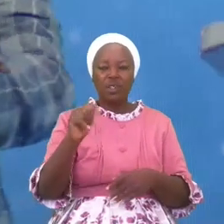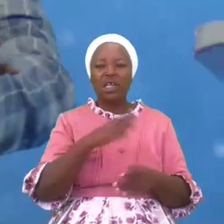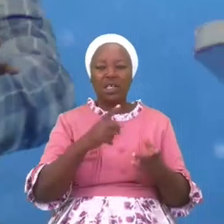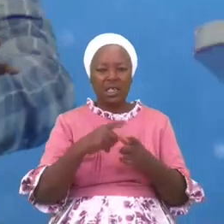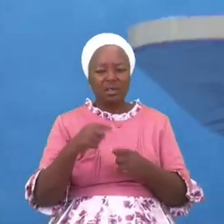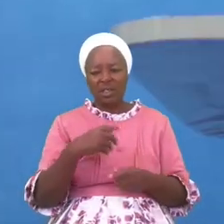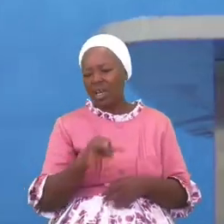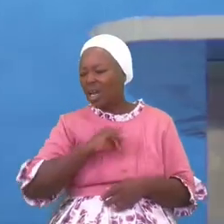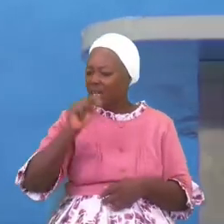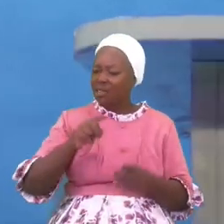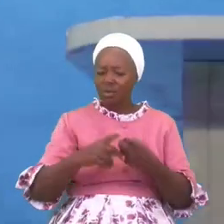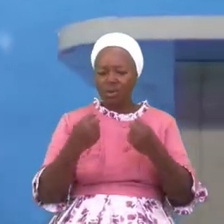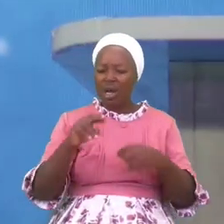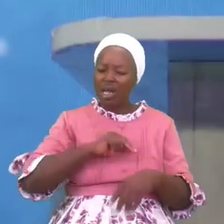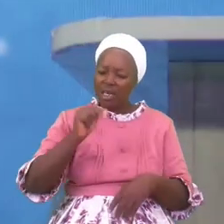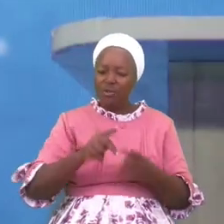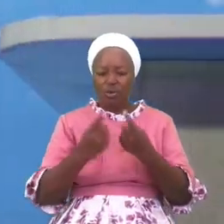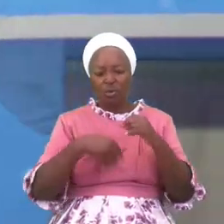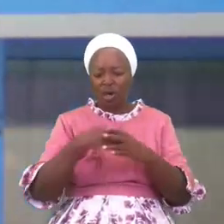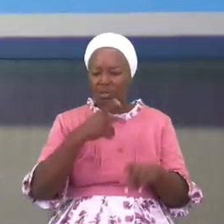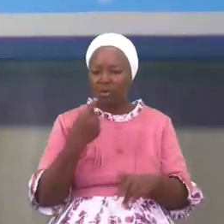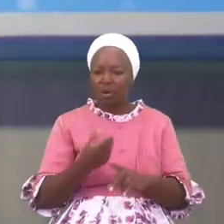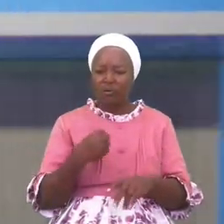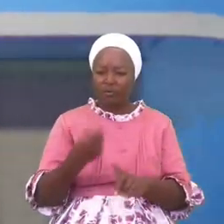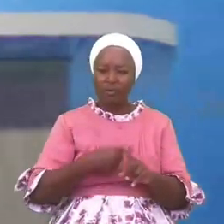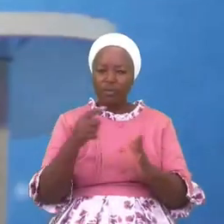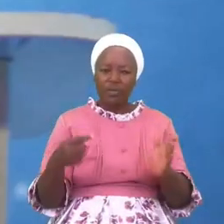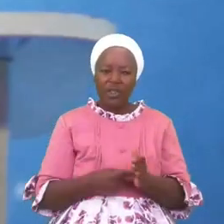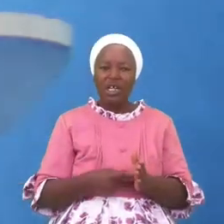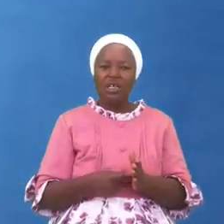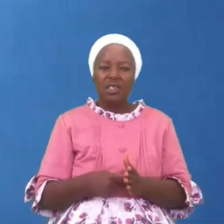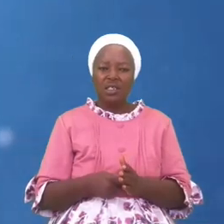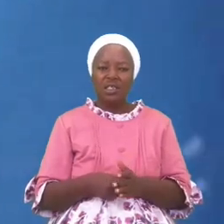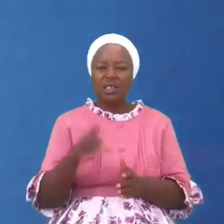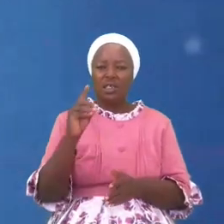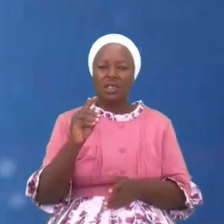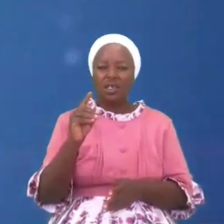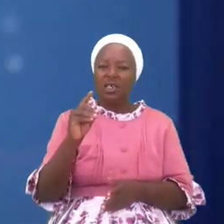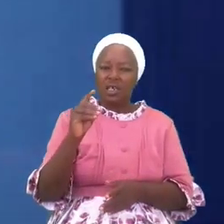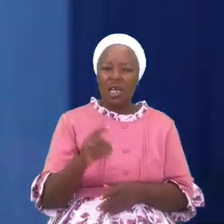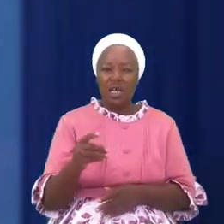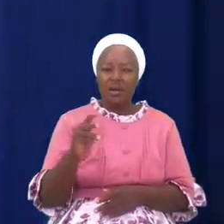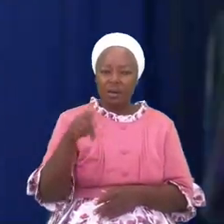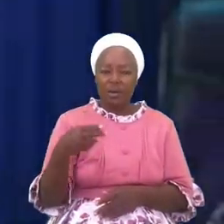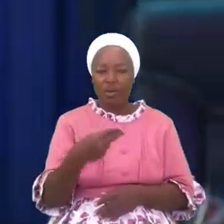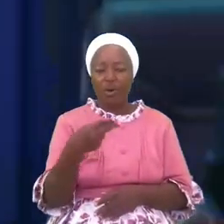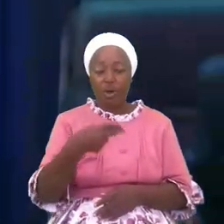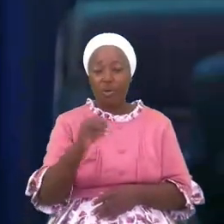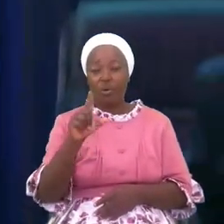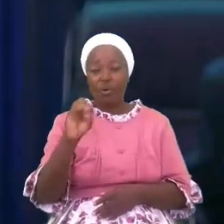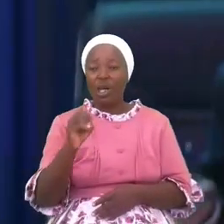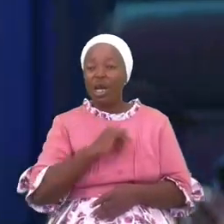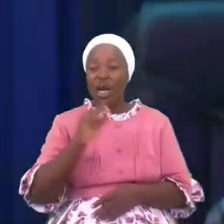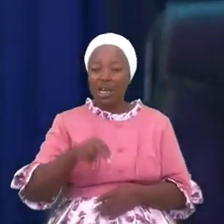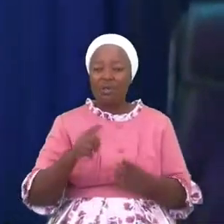I want to come out of the trenches. I want to come out of the pit. I don't want to remain here